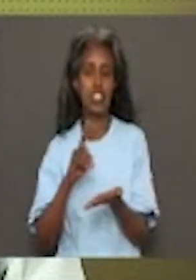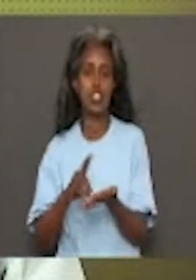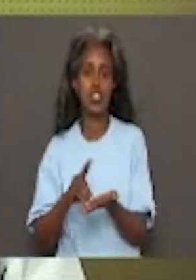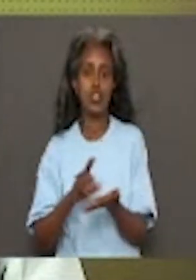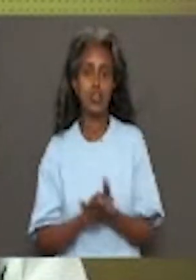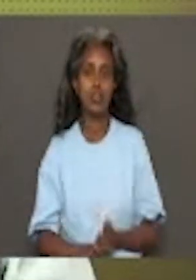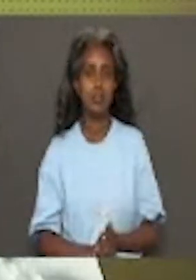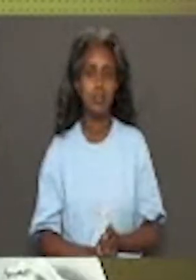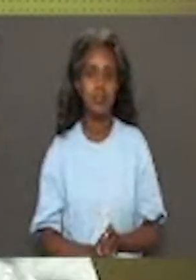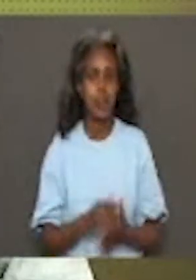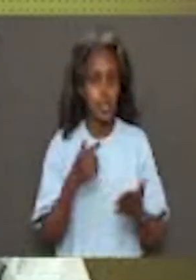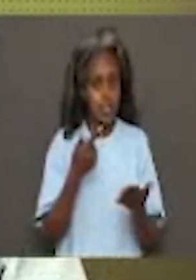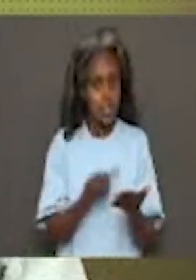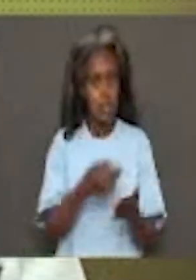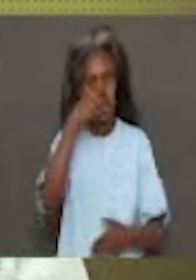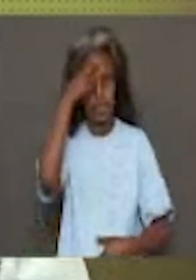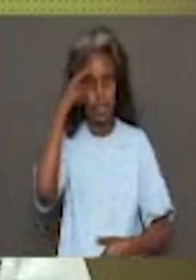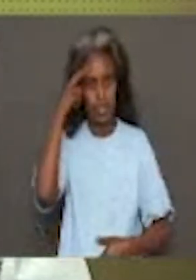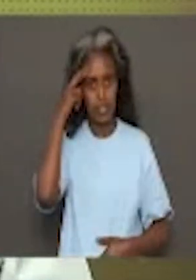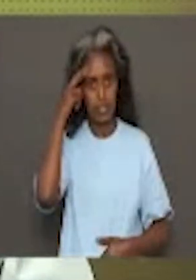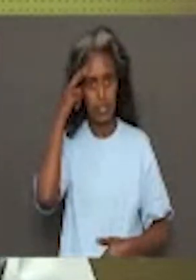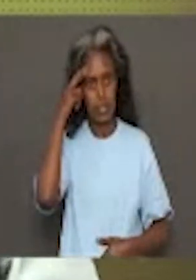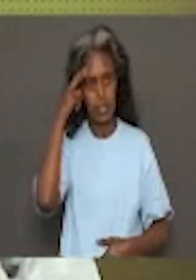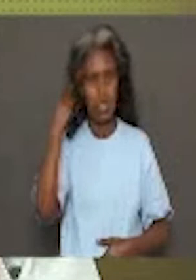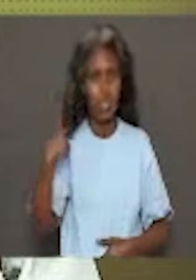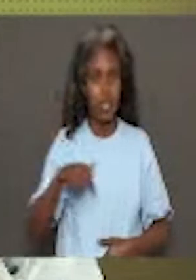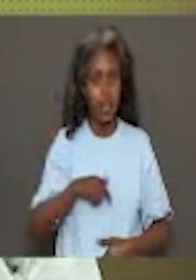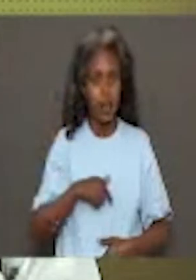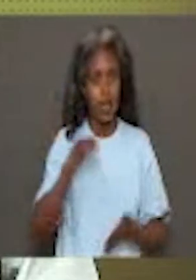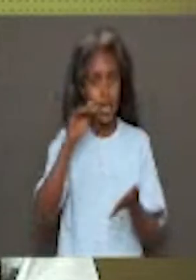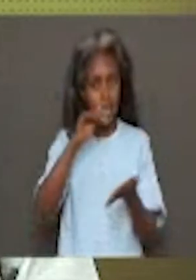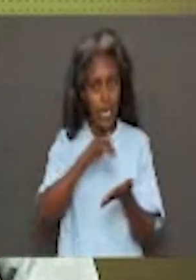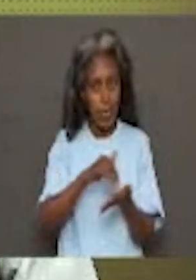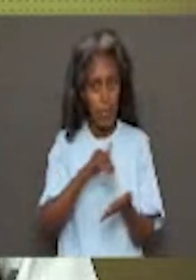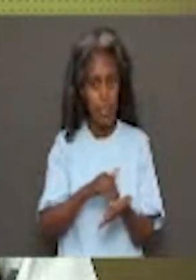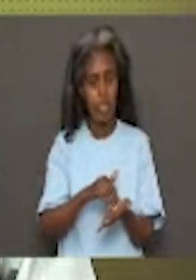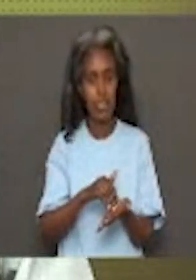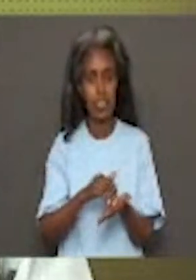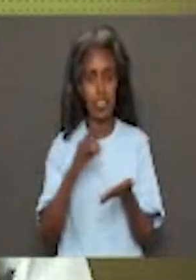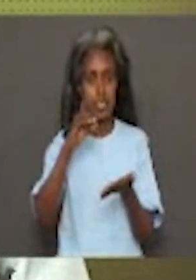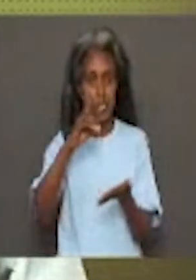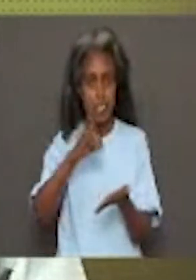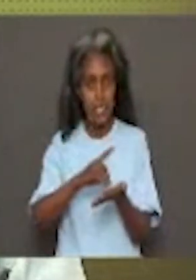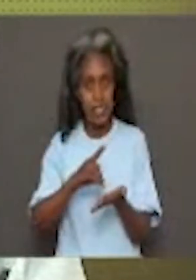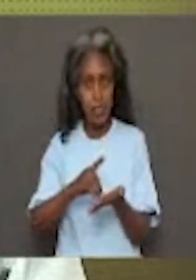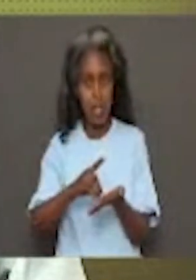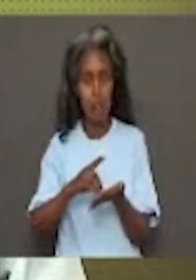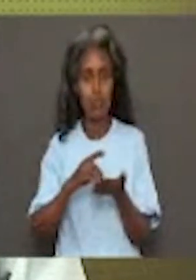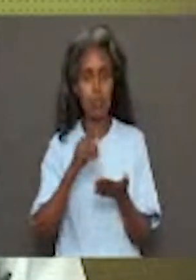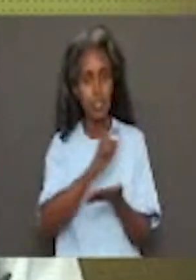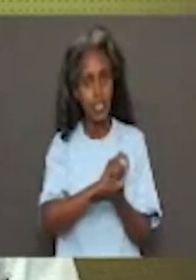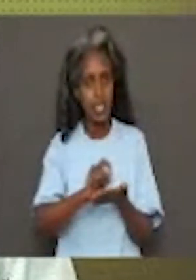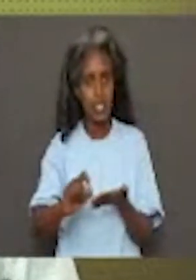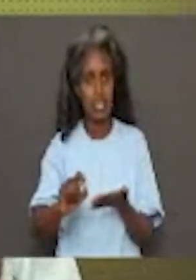digits. In this case, our repeating decimal would be